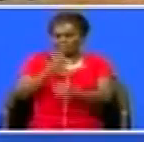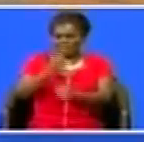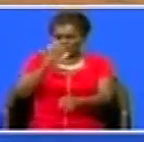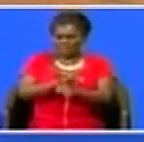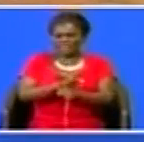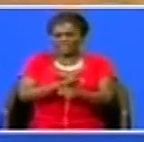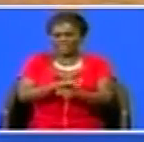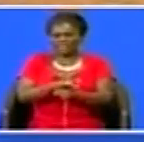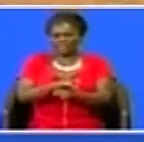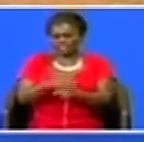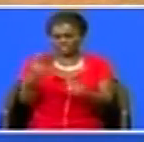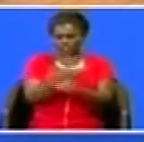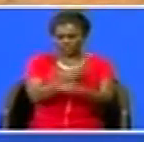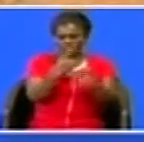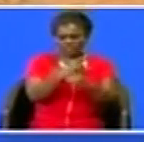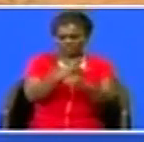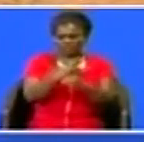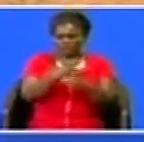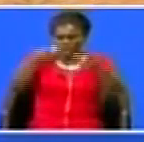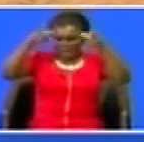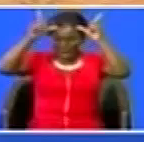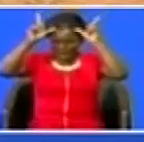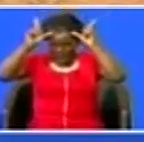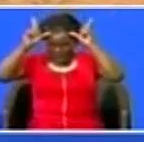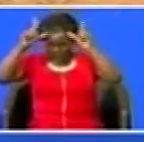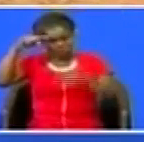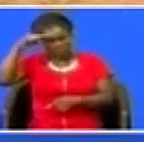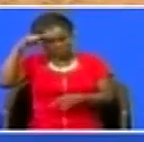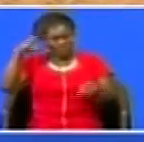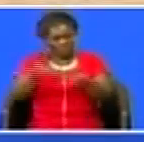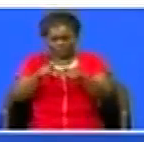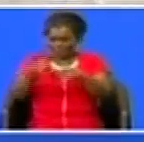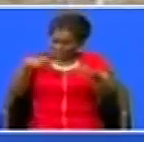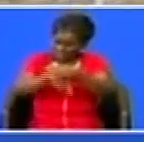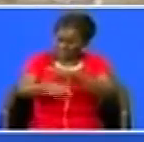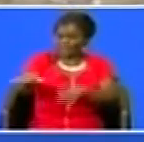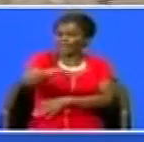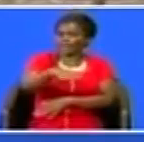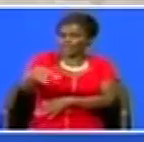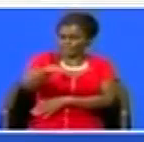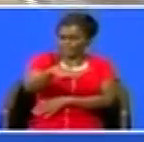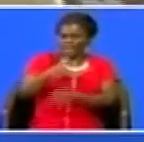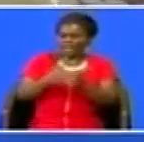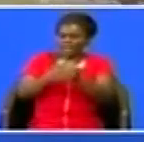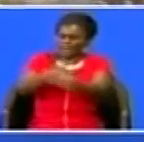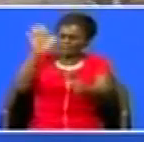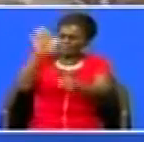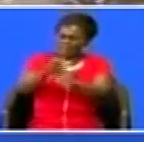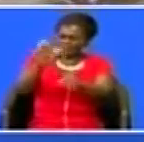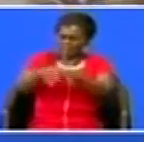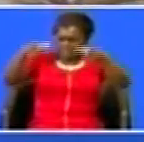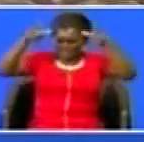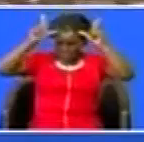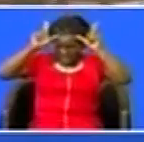of exotic Asher and indigenous Borana cows. As one enters the compound, he is met by tens of cows trolling